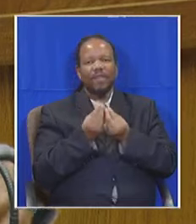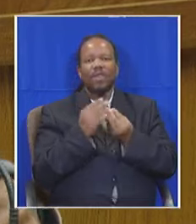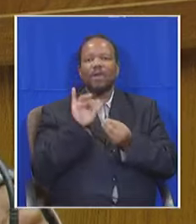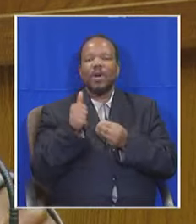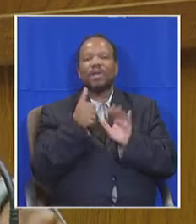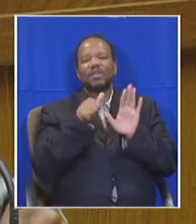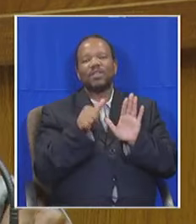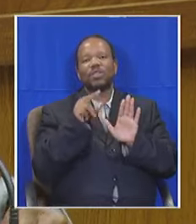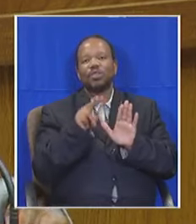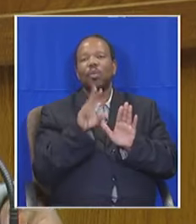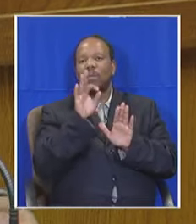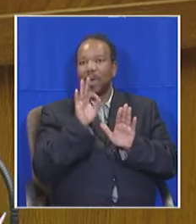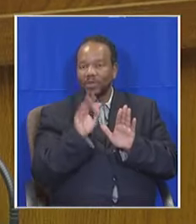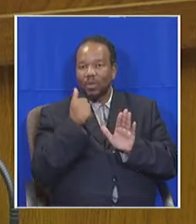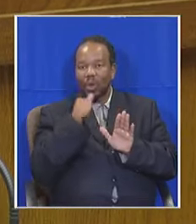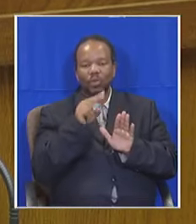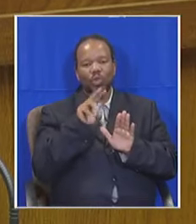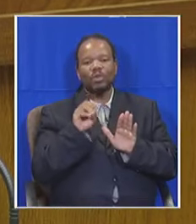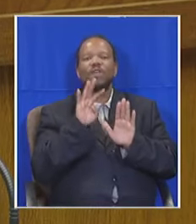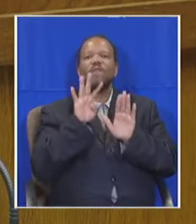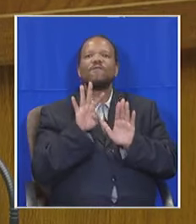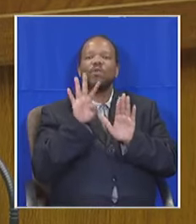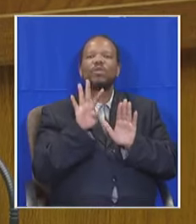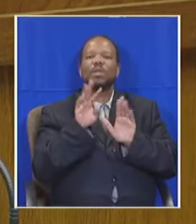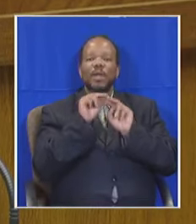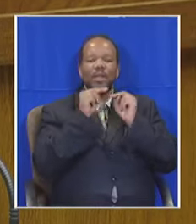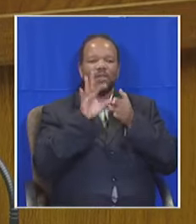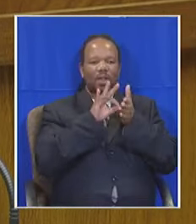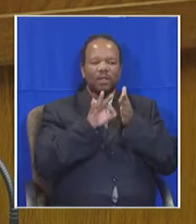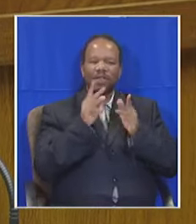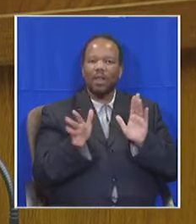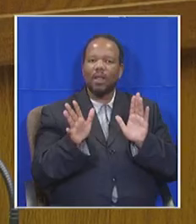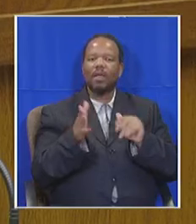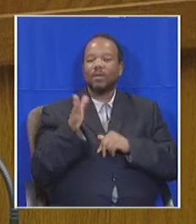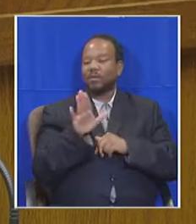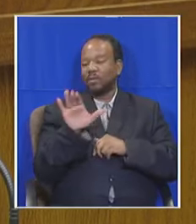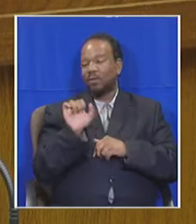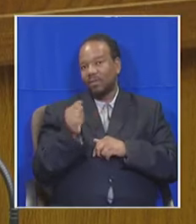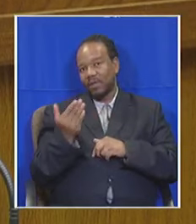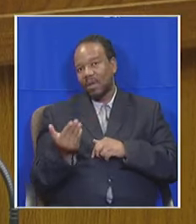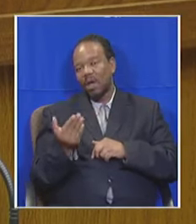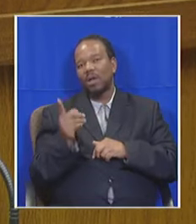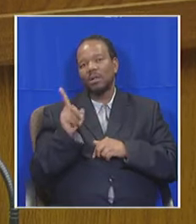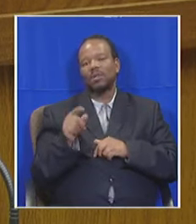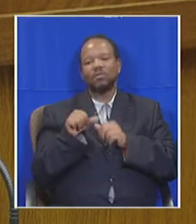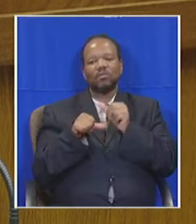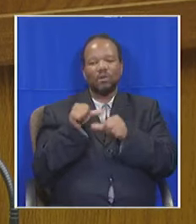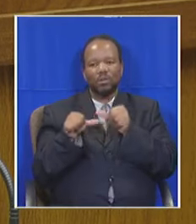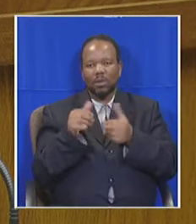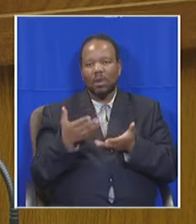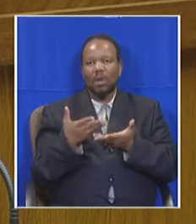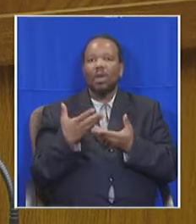62% of our voters in the 2014 national elections. South Africa is a generation that must find its way